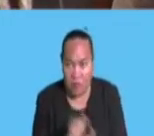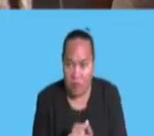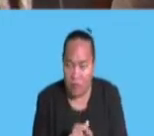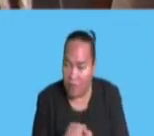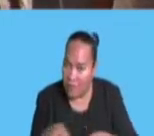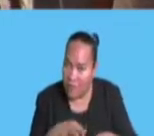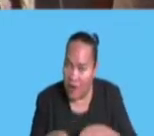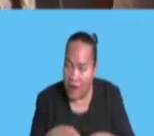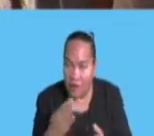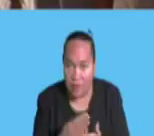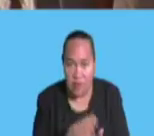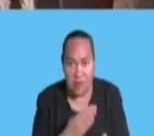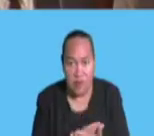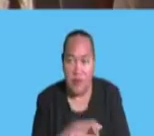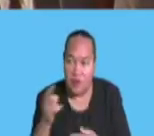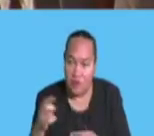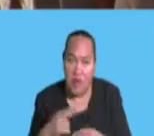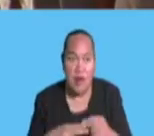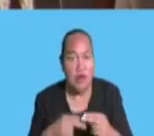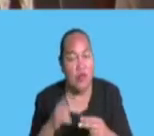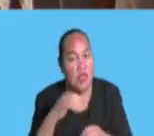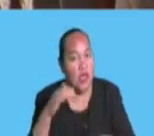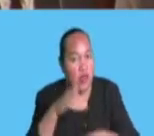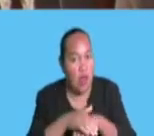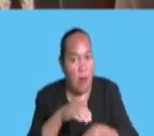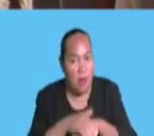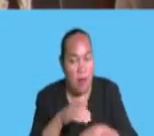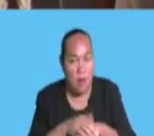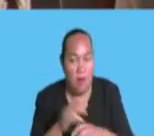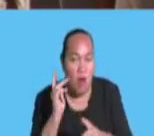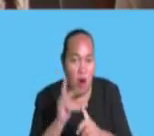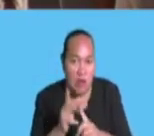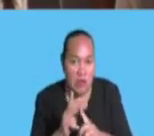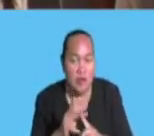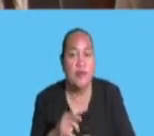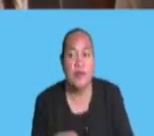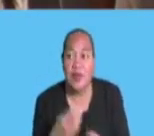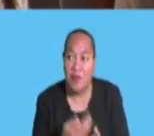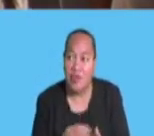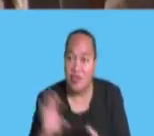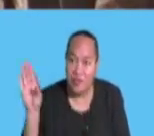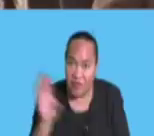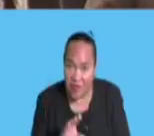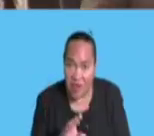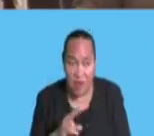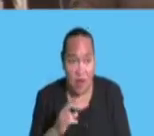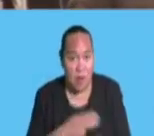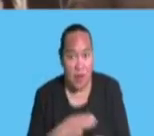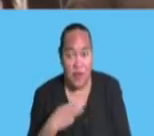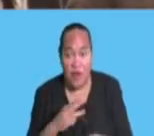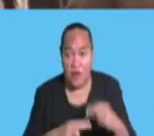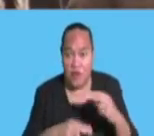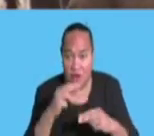budget, investment in the national infrastructure is a top priority. The budget allocated to the Ministry of Infrastructure and Transport